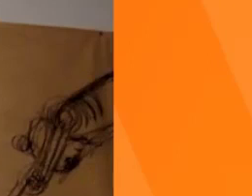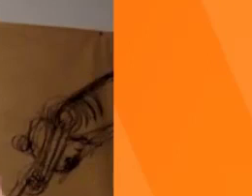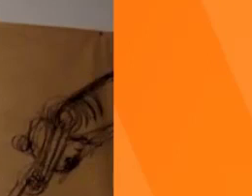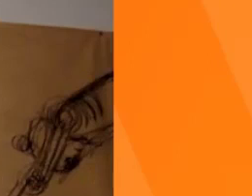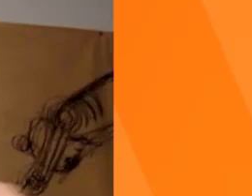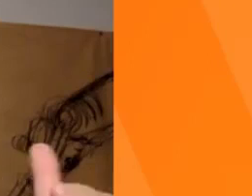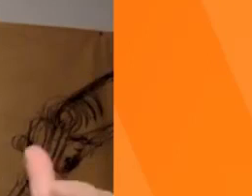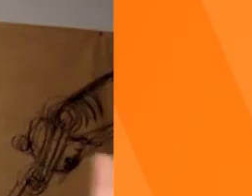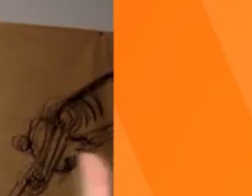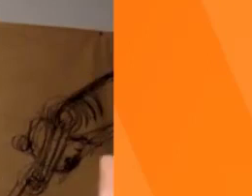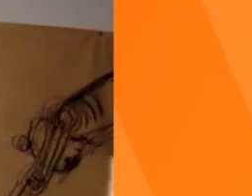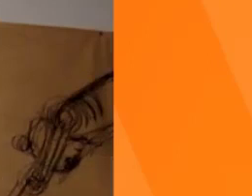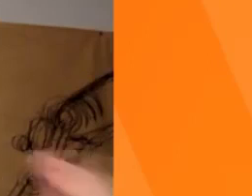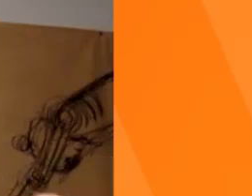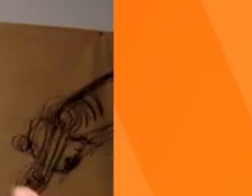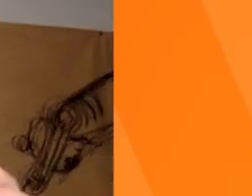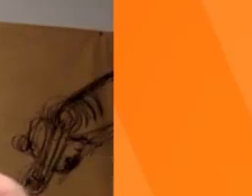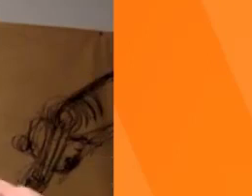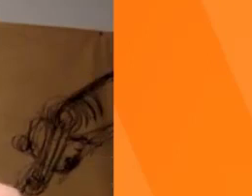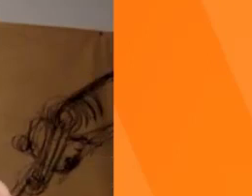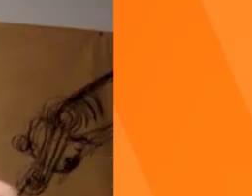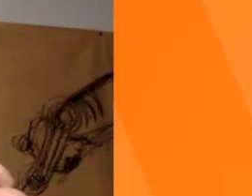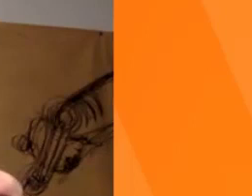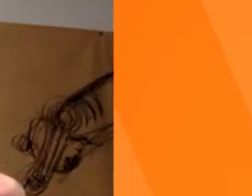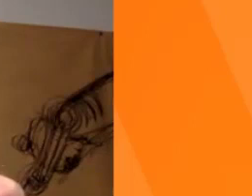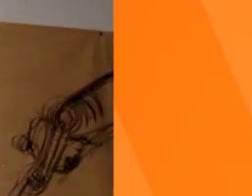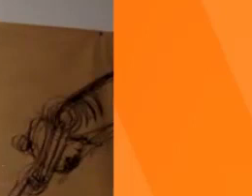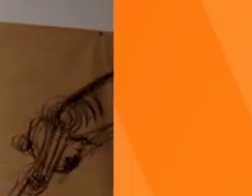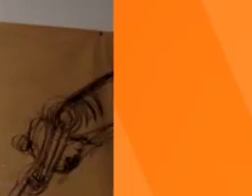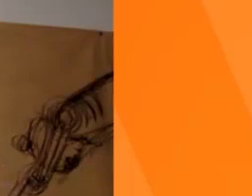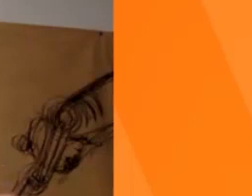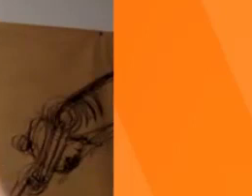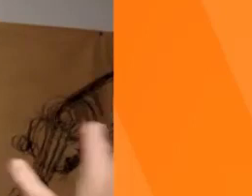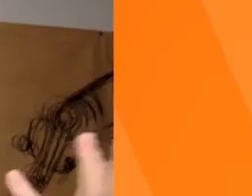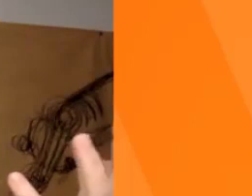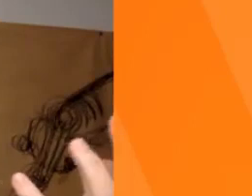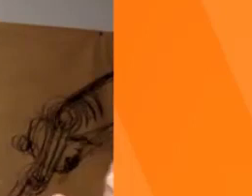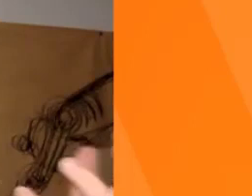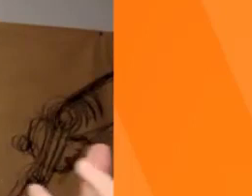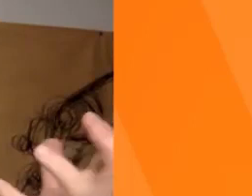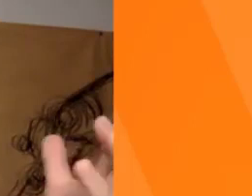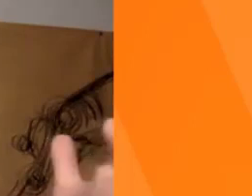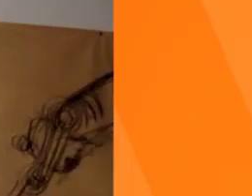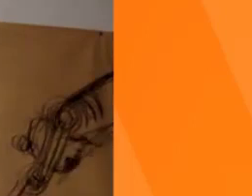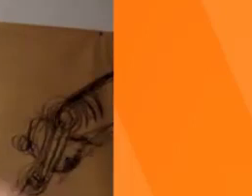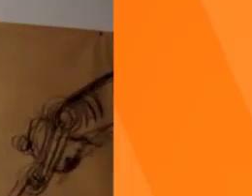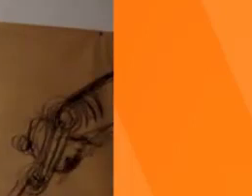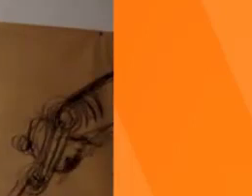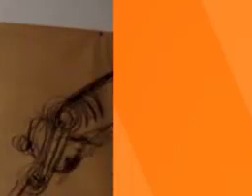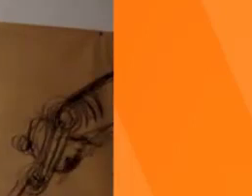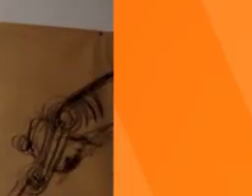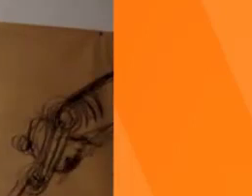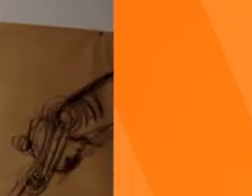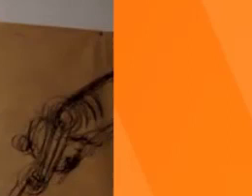that the whole day is different. If you spend a few minutes in the morning, and you don't have to have, I took an hour because I felt like I needed